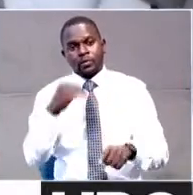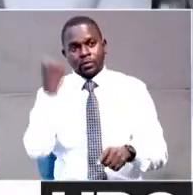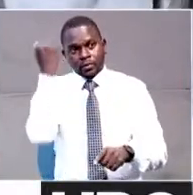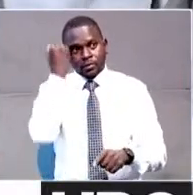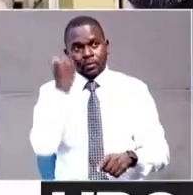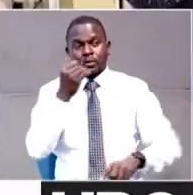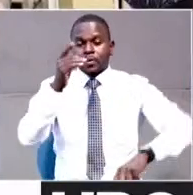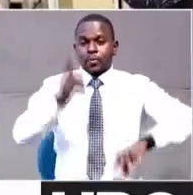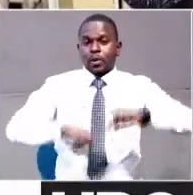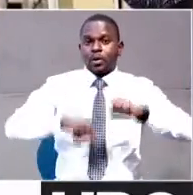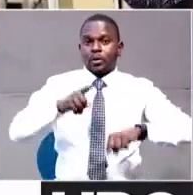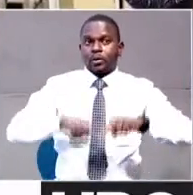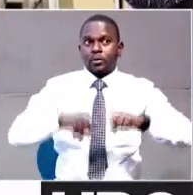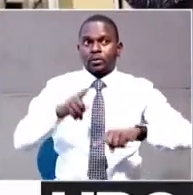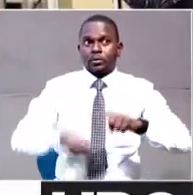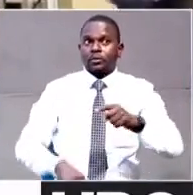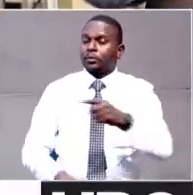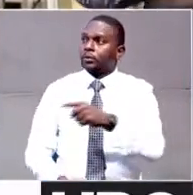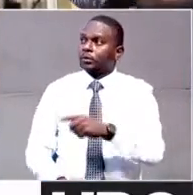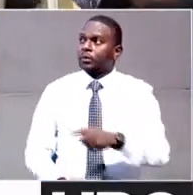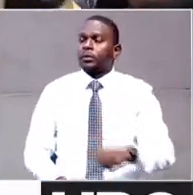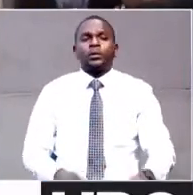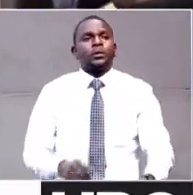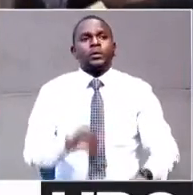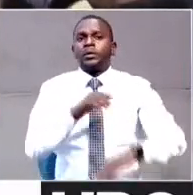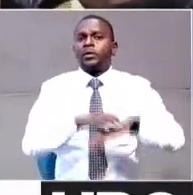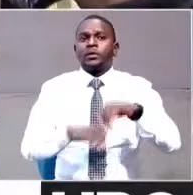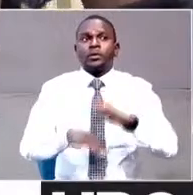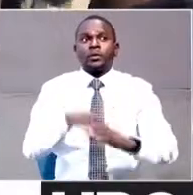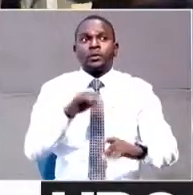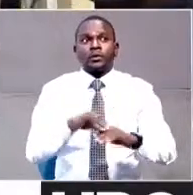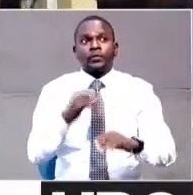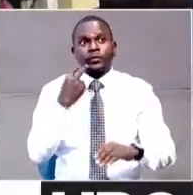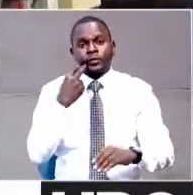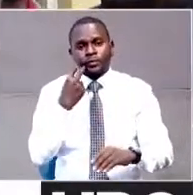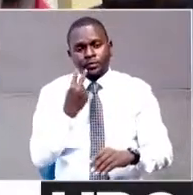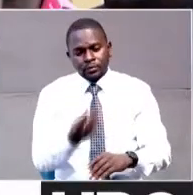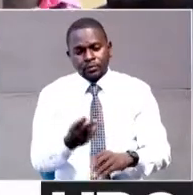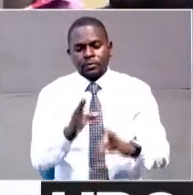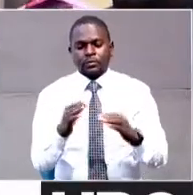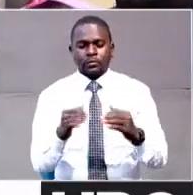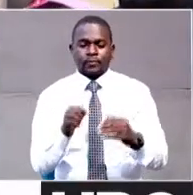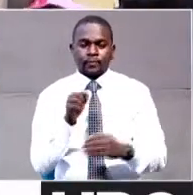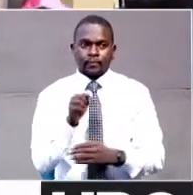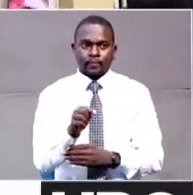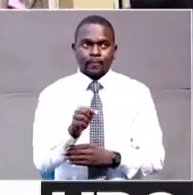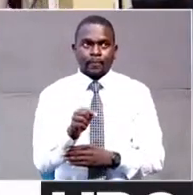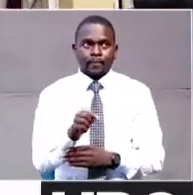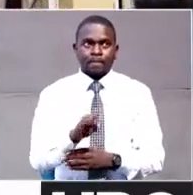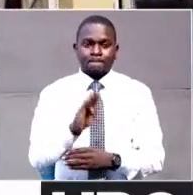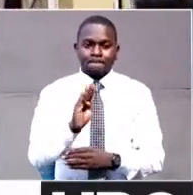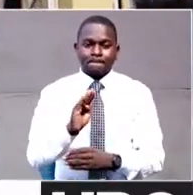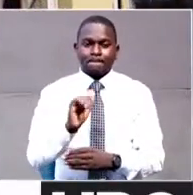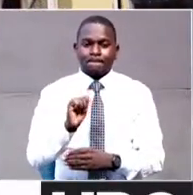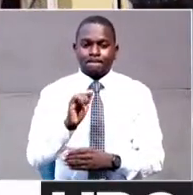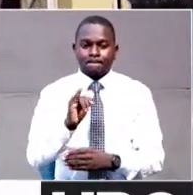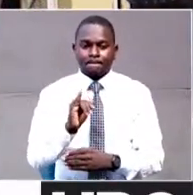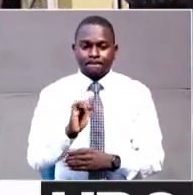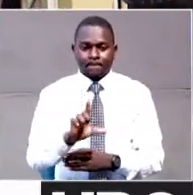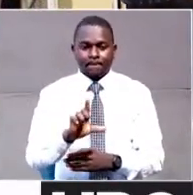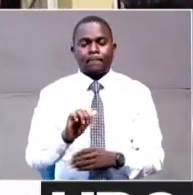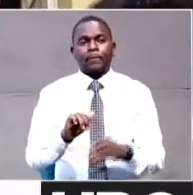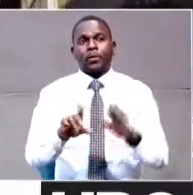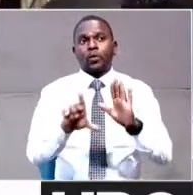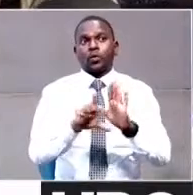including politicians. But you never see the perpetrators of these heinous crimes being prosecuted before courts of